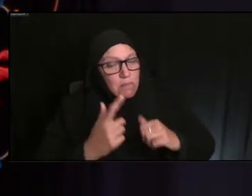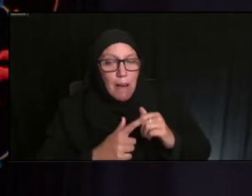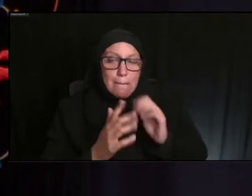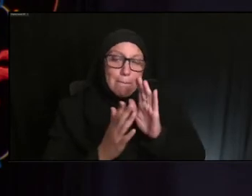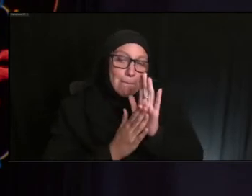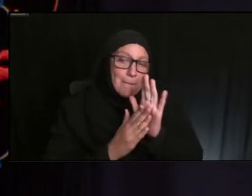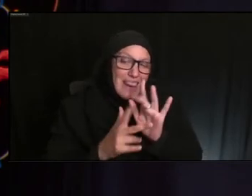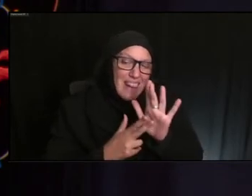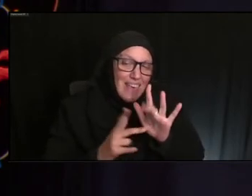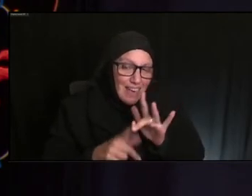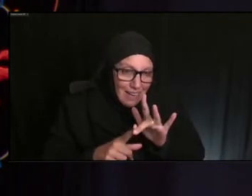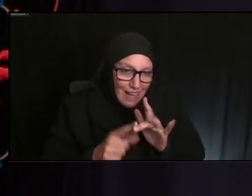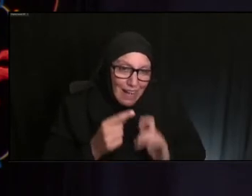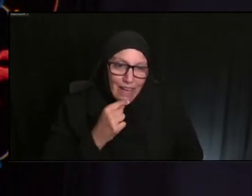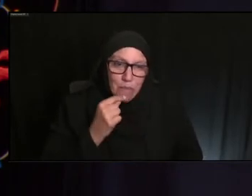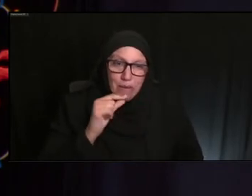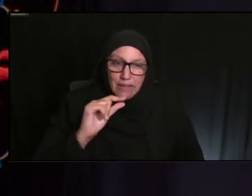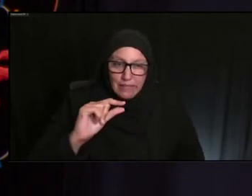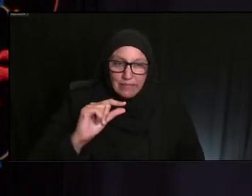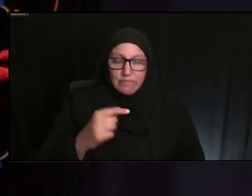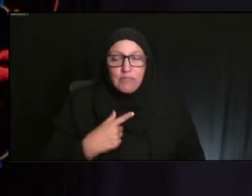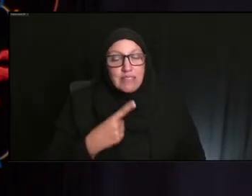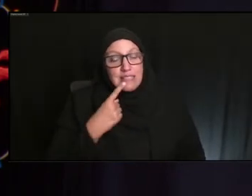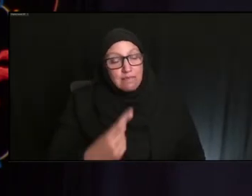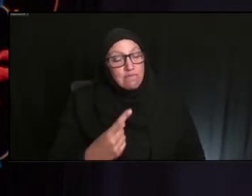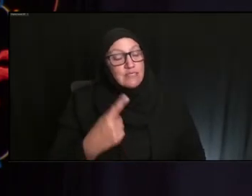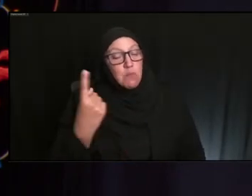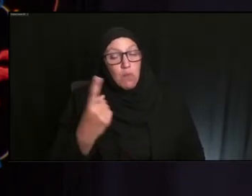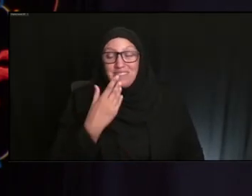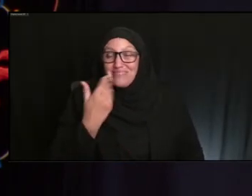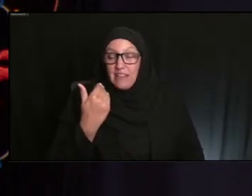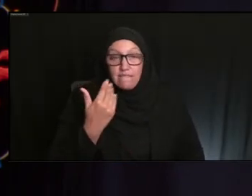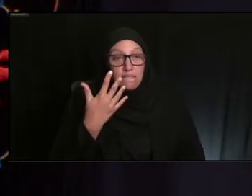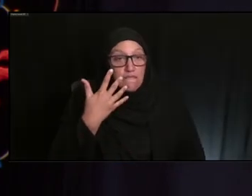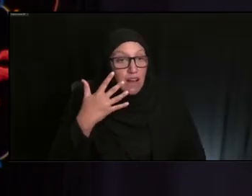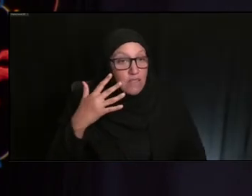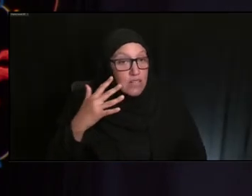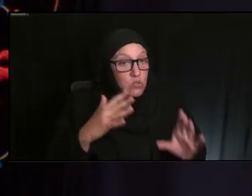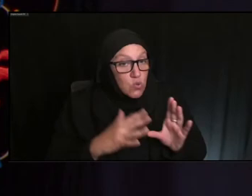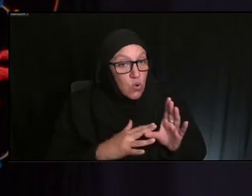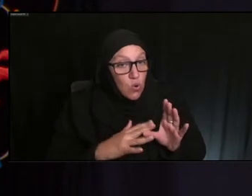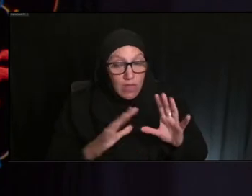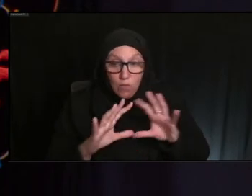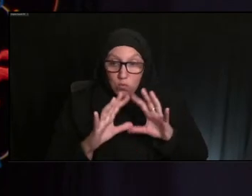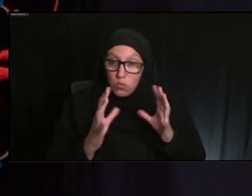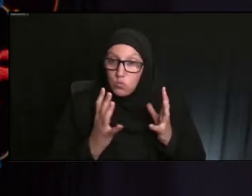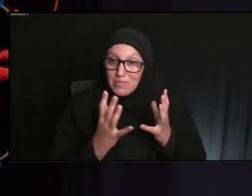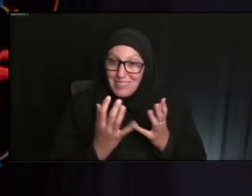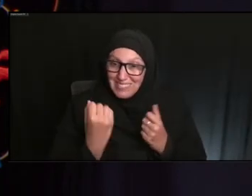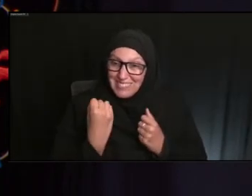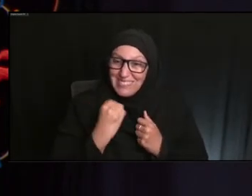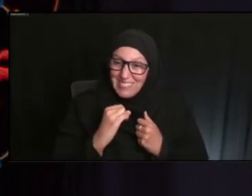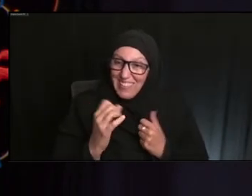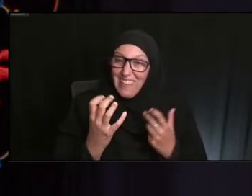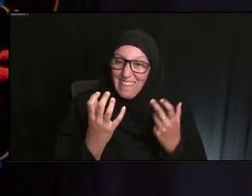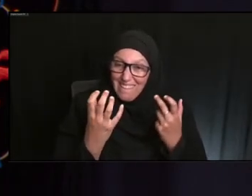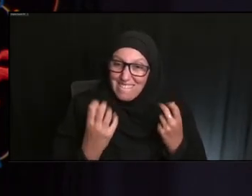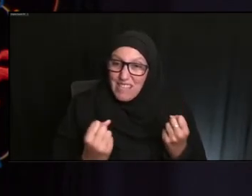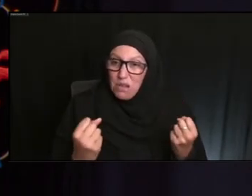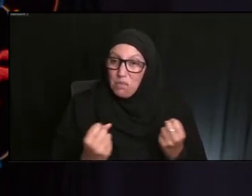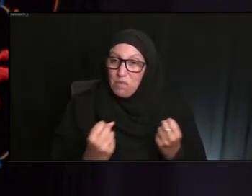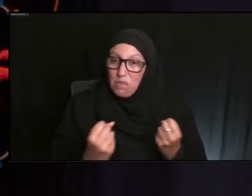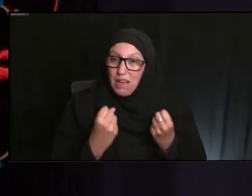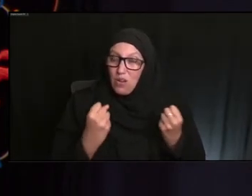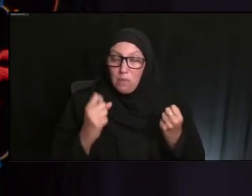ago, I said, you know, 5 years ago, the dunya still had some power. I go, it's got no power now.